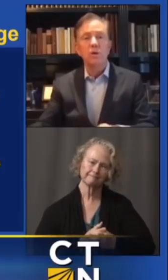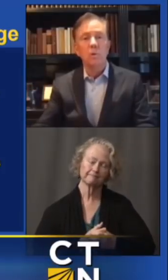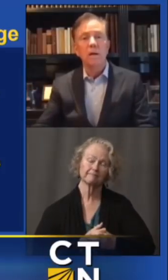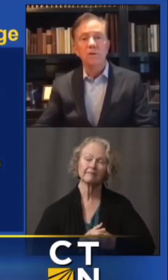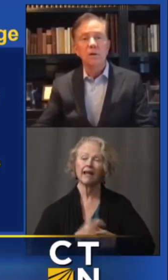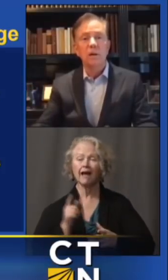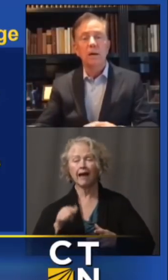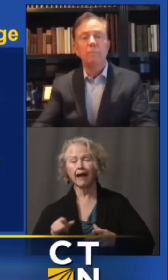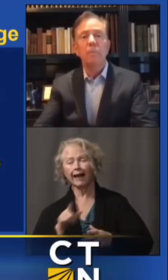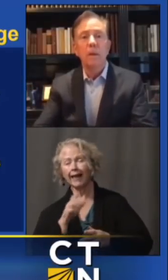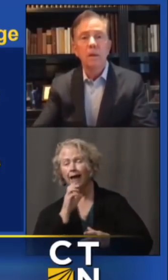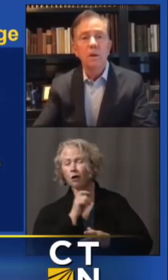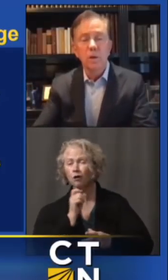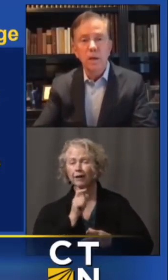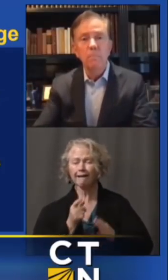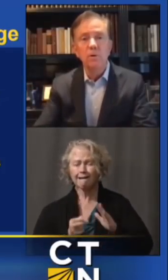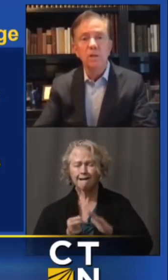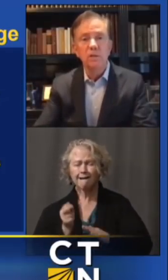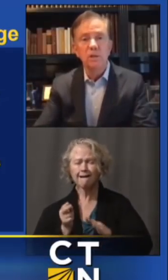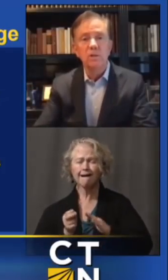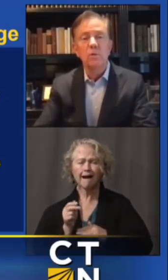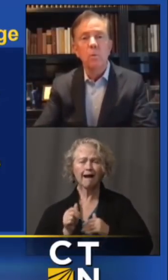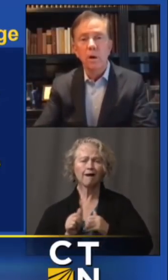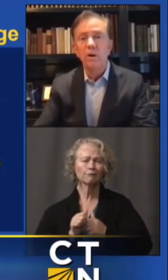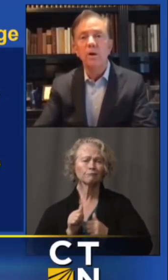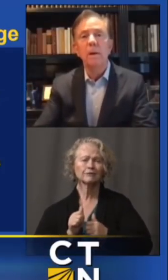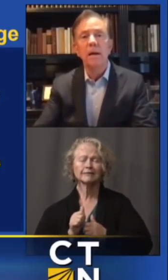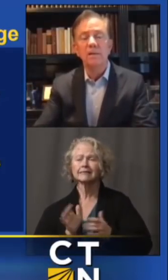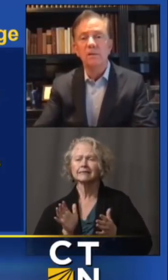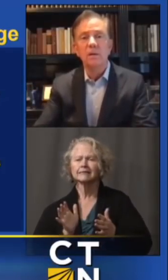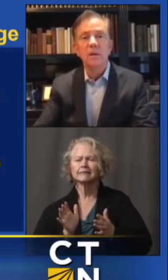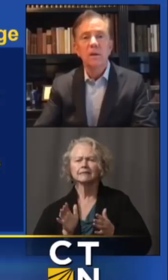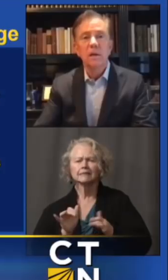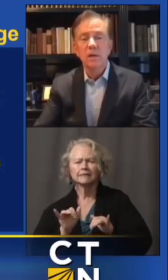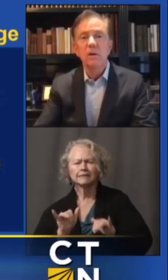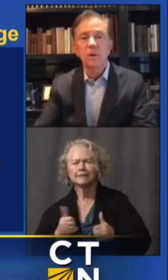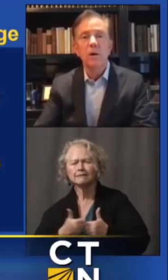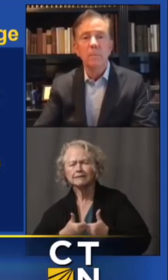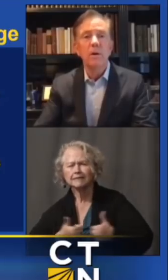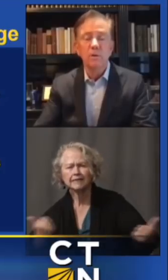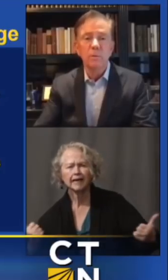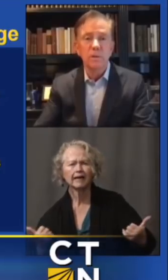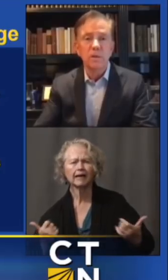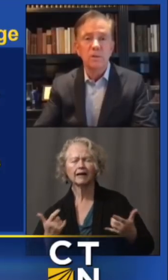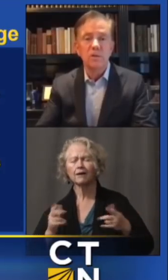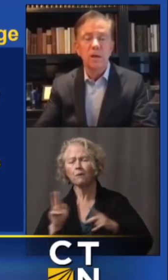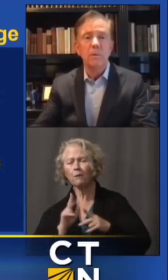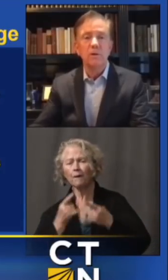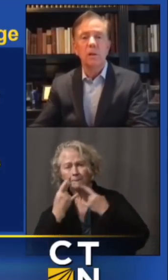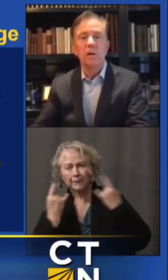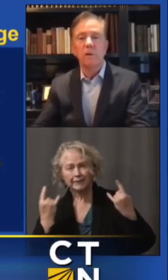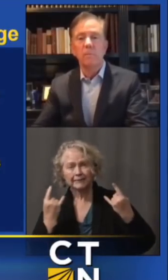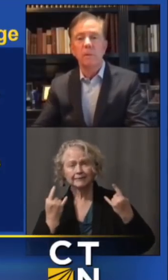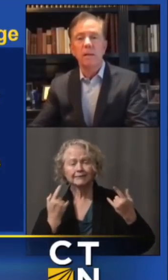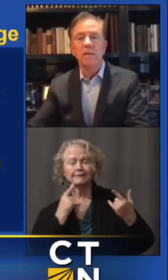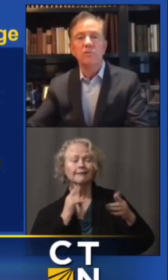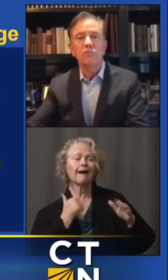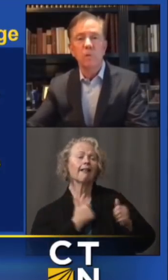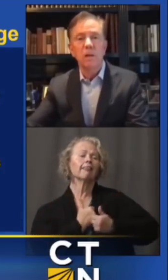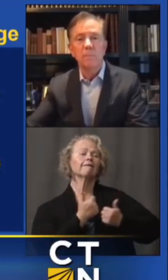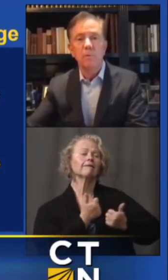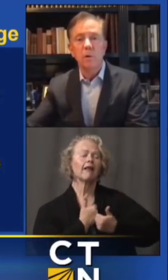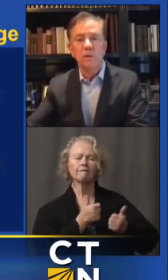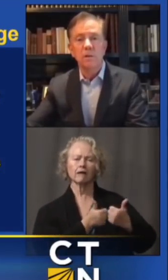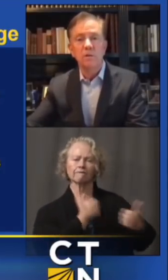at risk, keep your distance, wear your mask, tell your grandparents from a distance how much you love them. That's